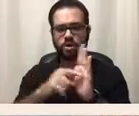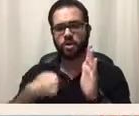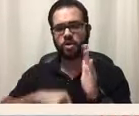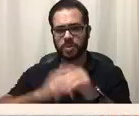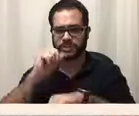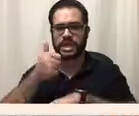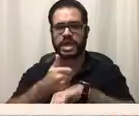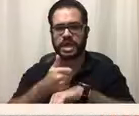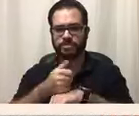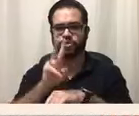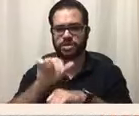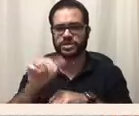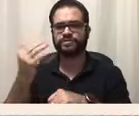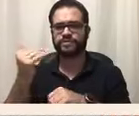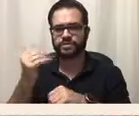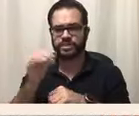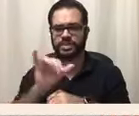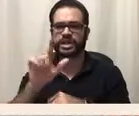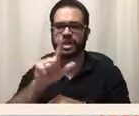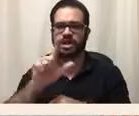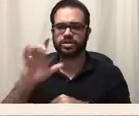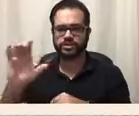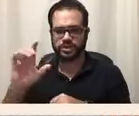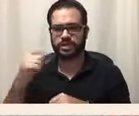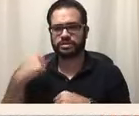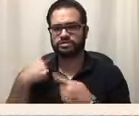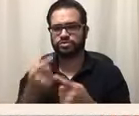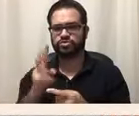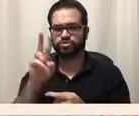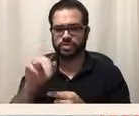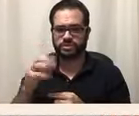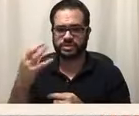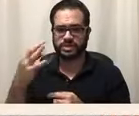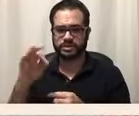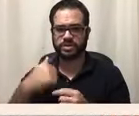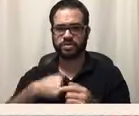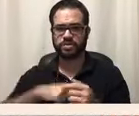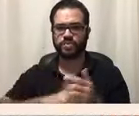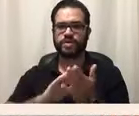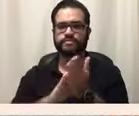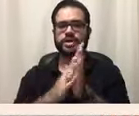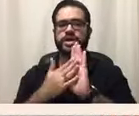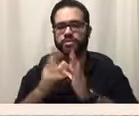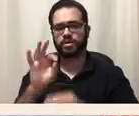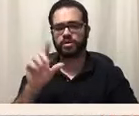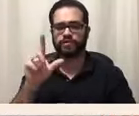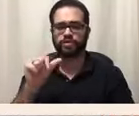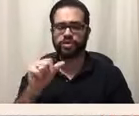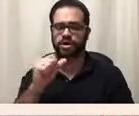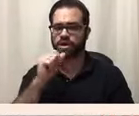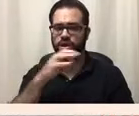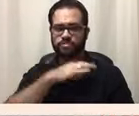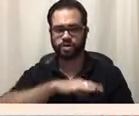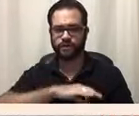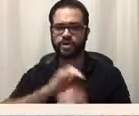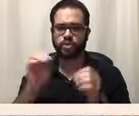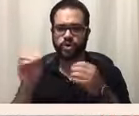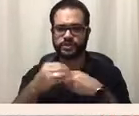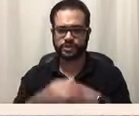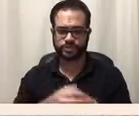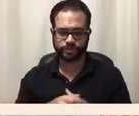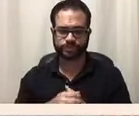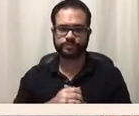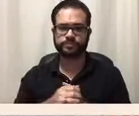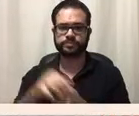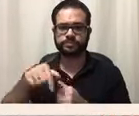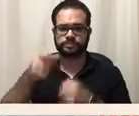LLC, and as of 2019, we have become a Florida nonprofit organization. And this year, we